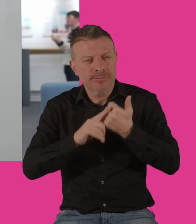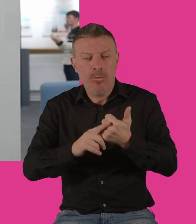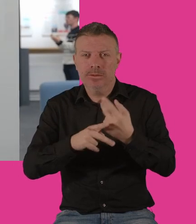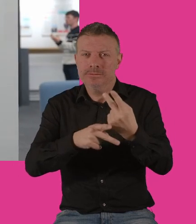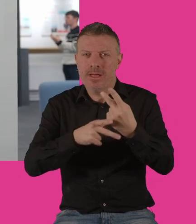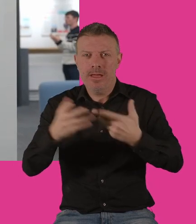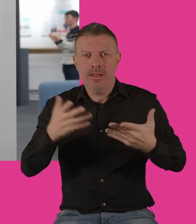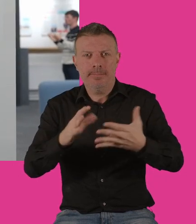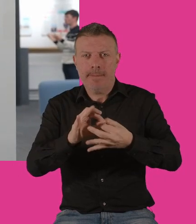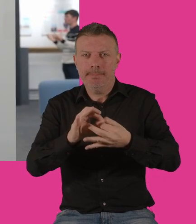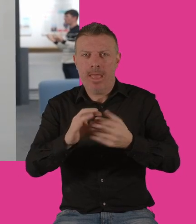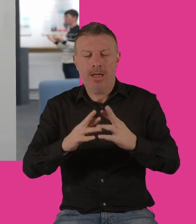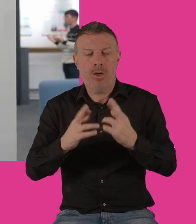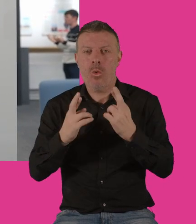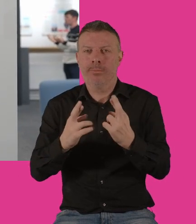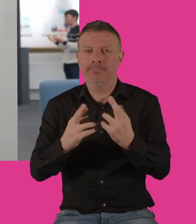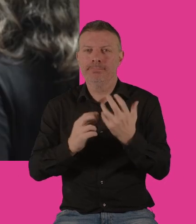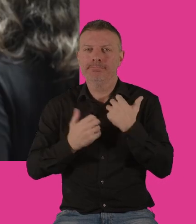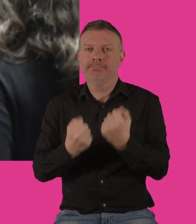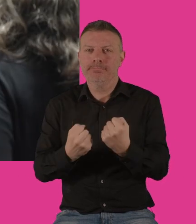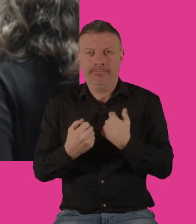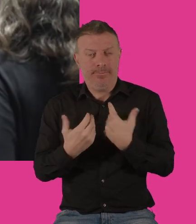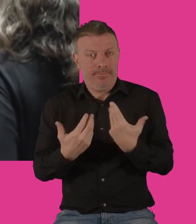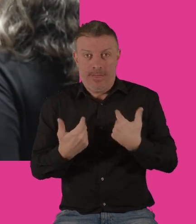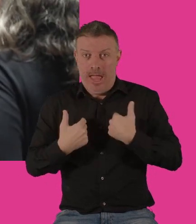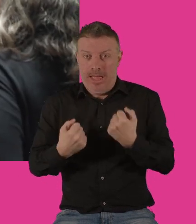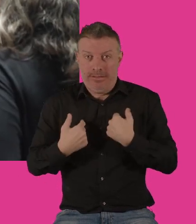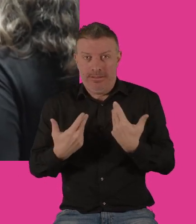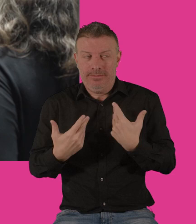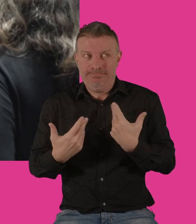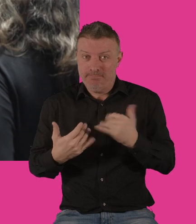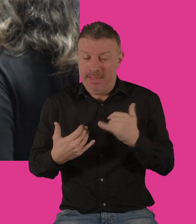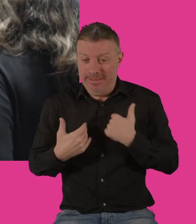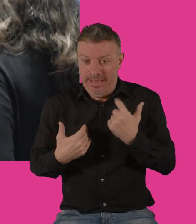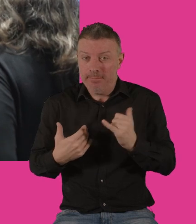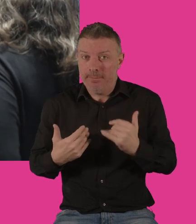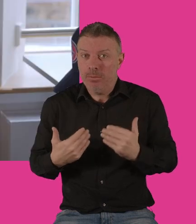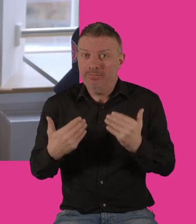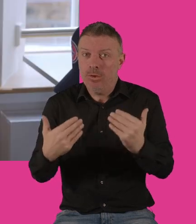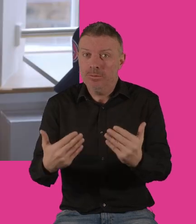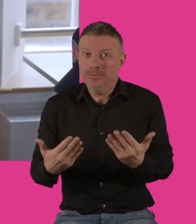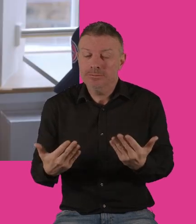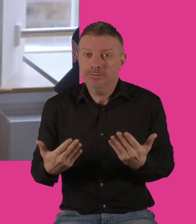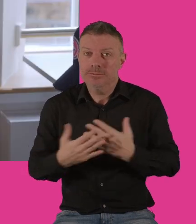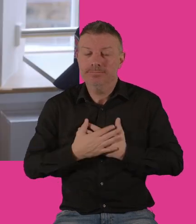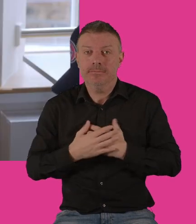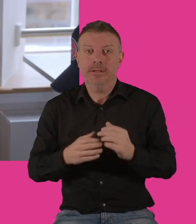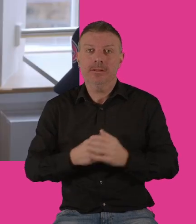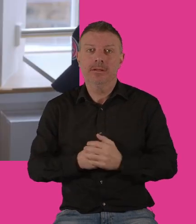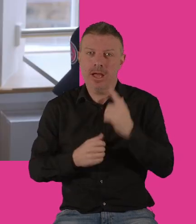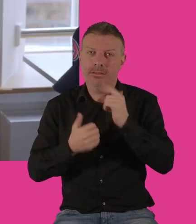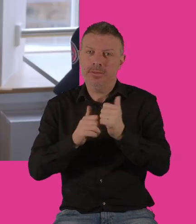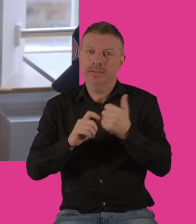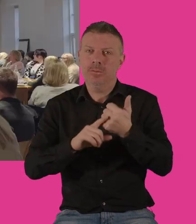support, care, and a real sense of hope that even I might move forward. I think